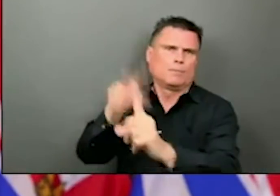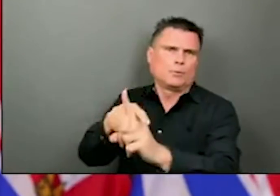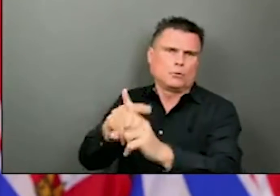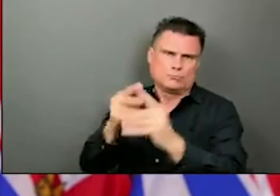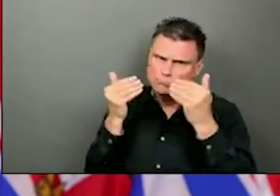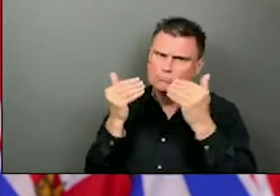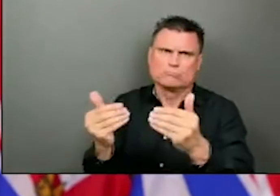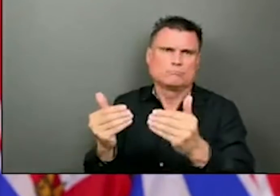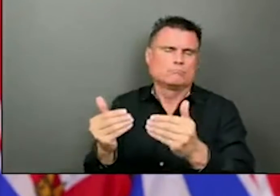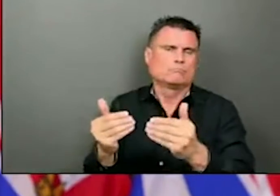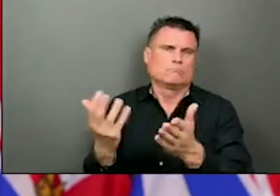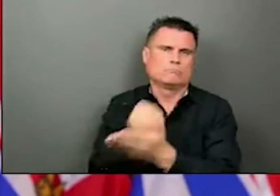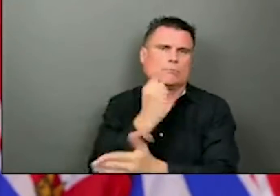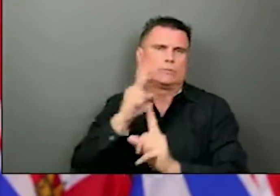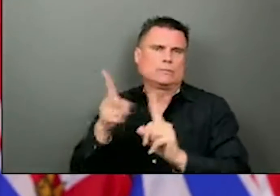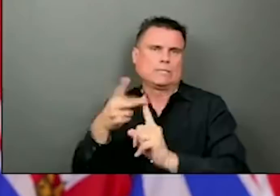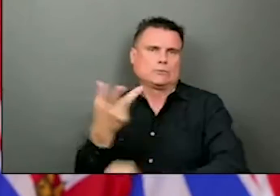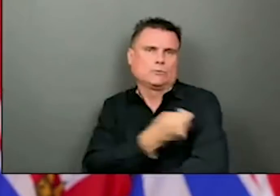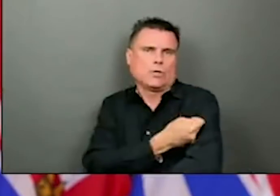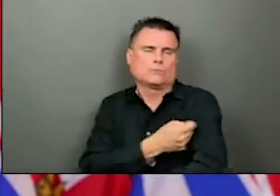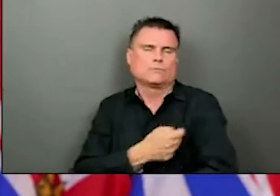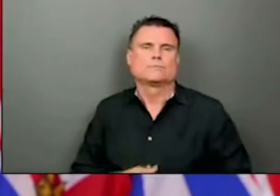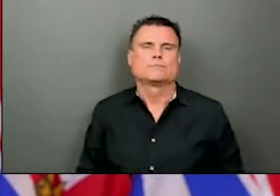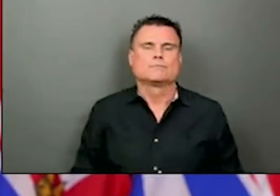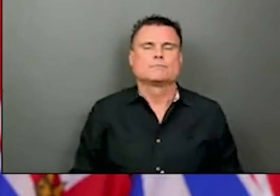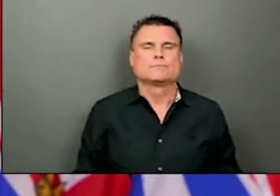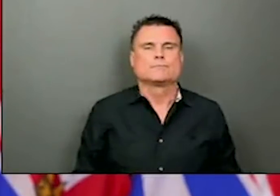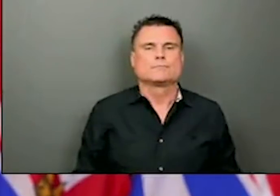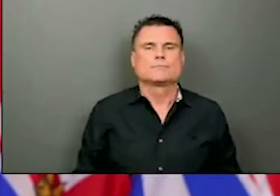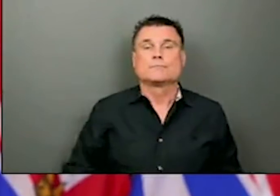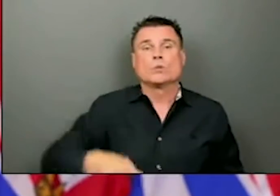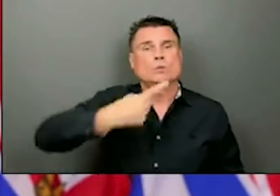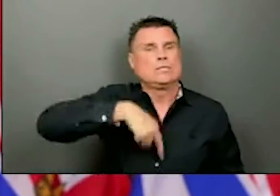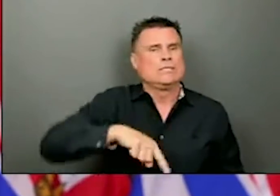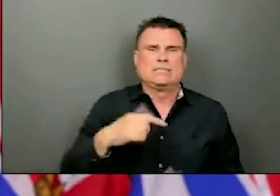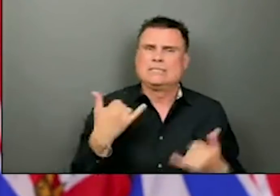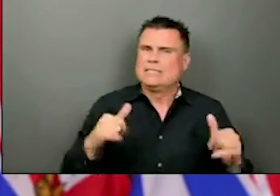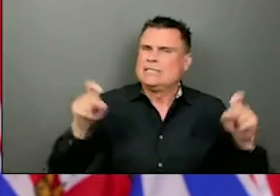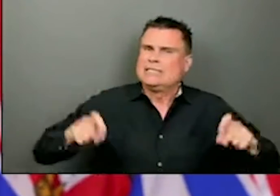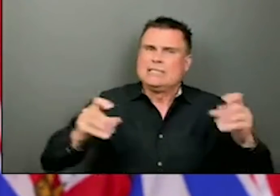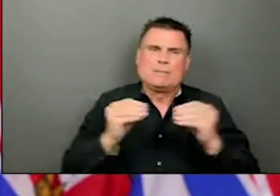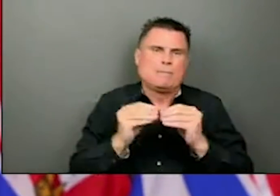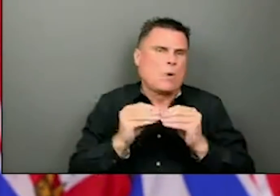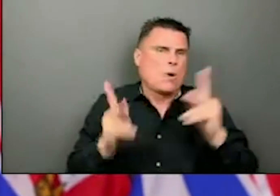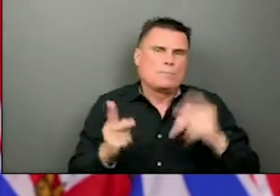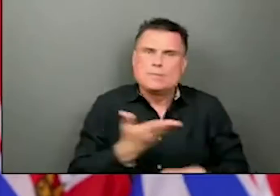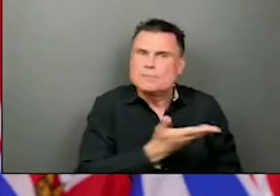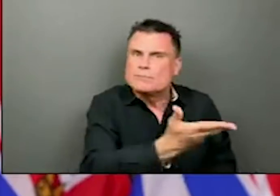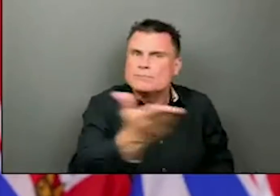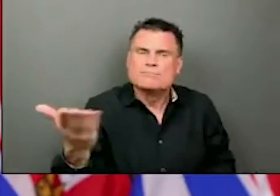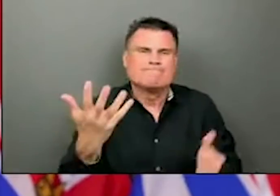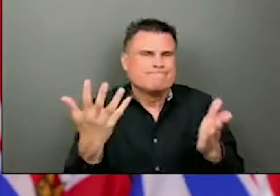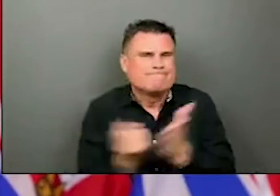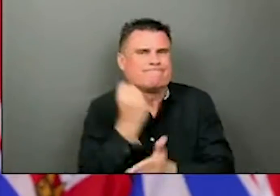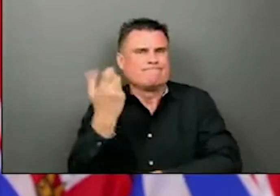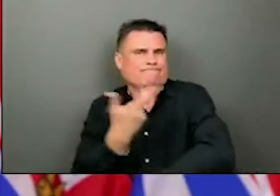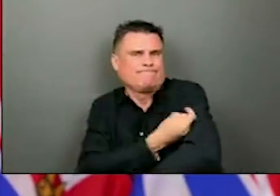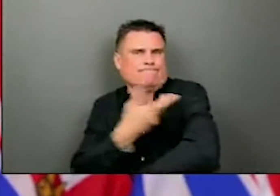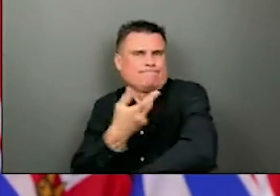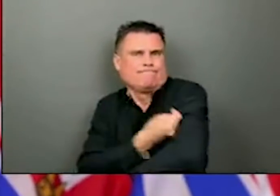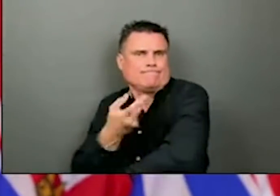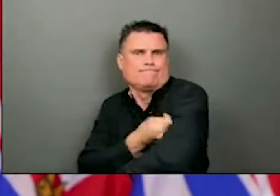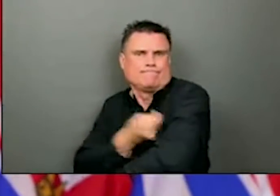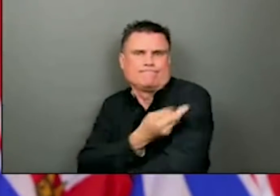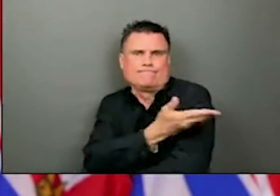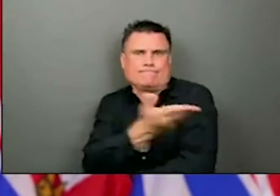the test of vaccination, and that means continuing to increase our level of registration and immunization